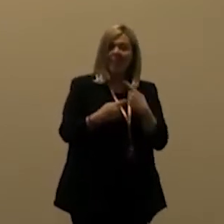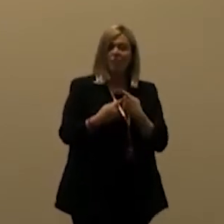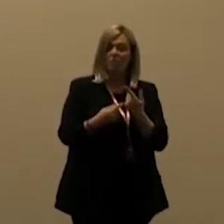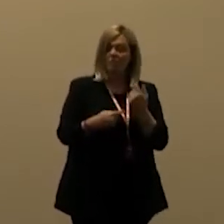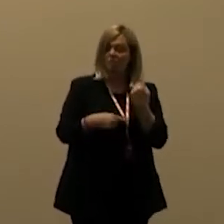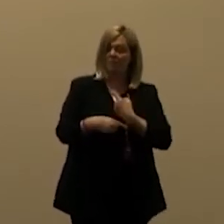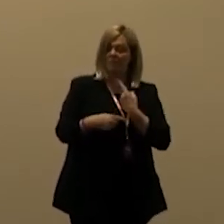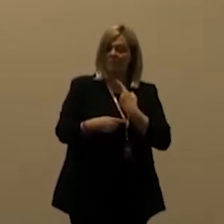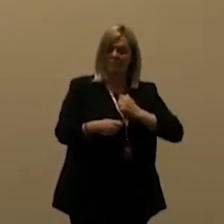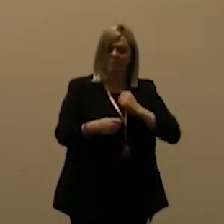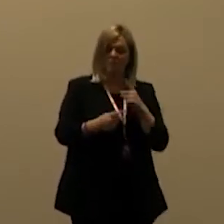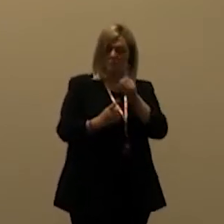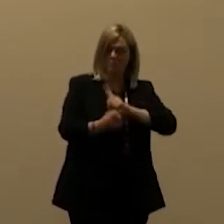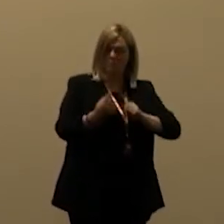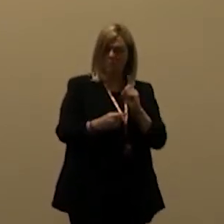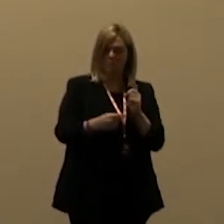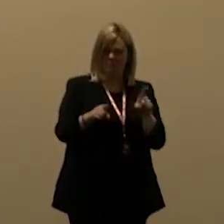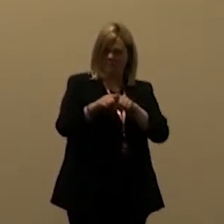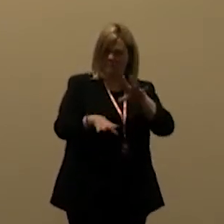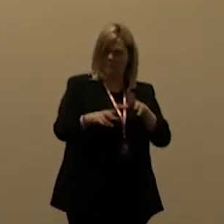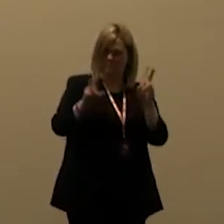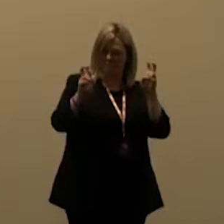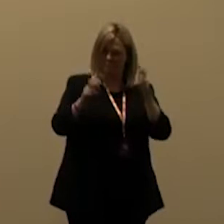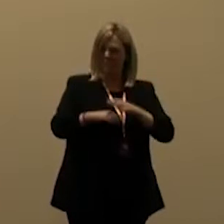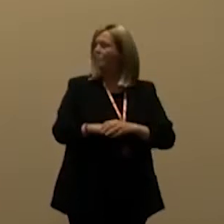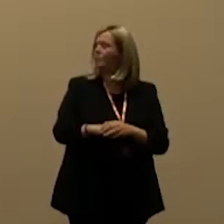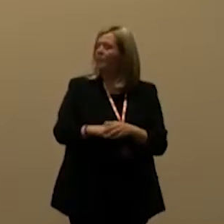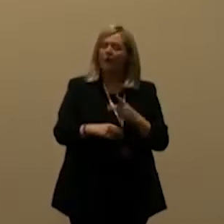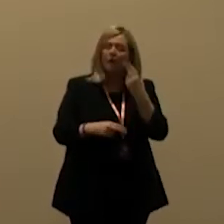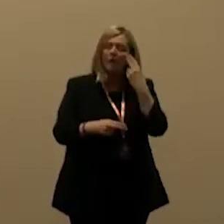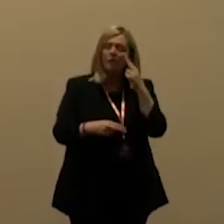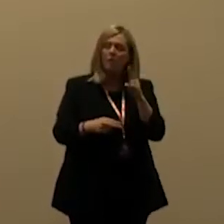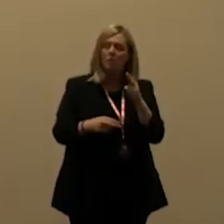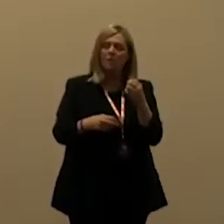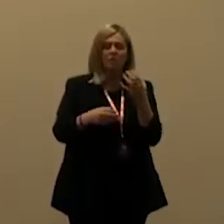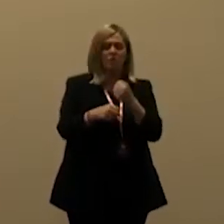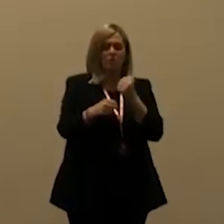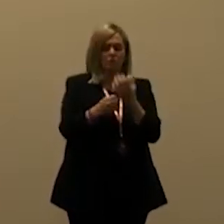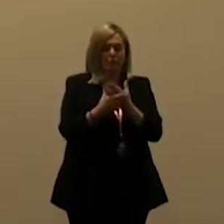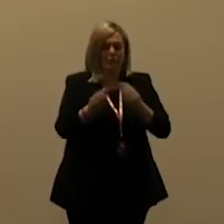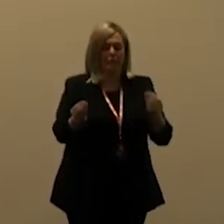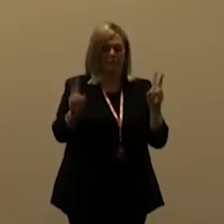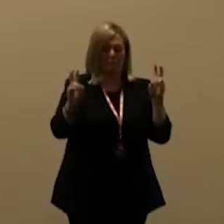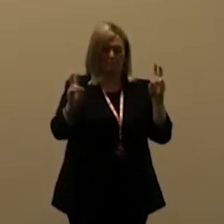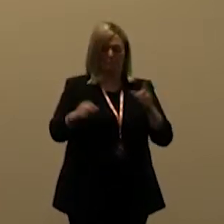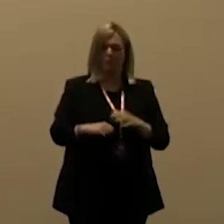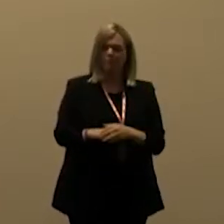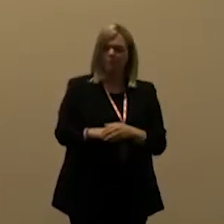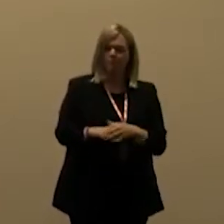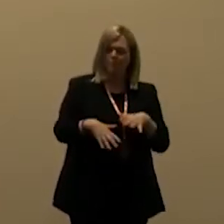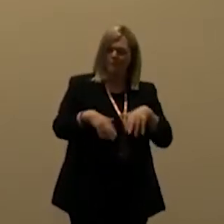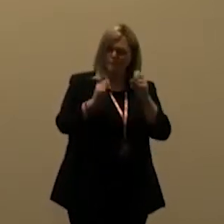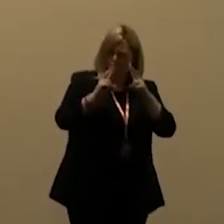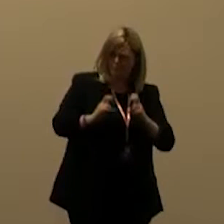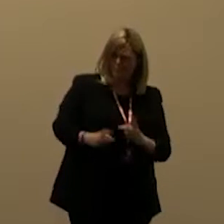Scottish Summit about workplace generations, and I called the talk "Mind the Generation Gap." And the reason I started the